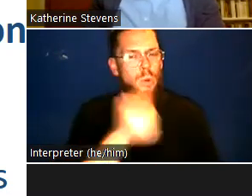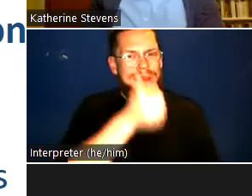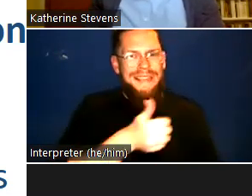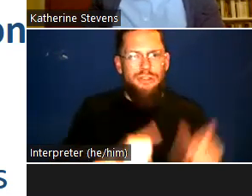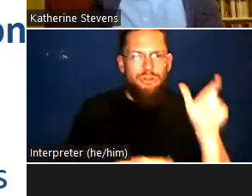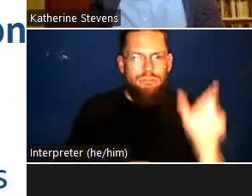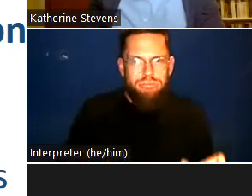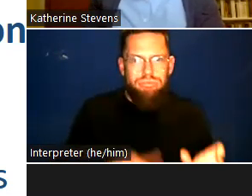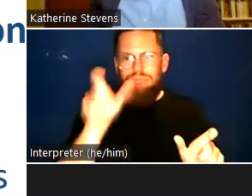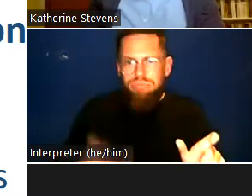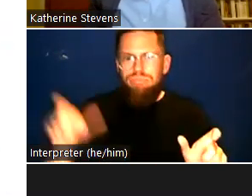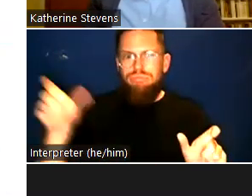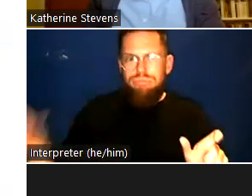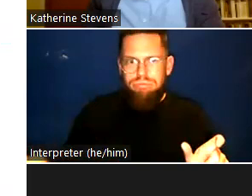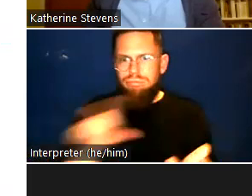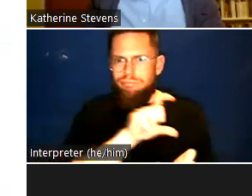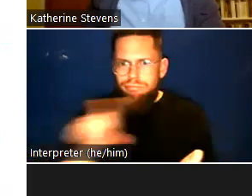for.